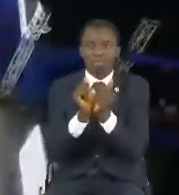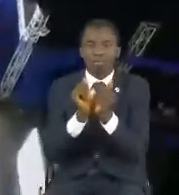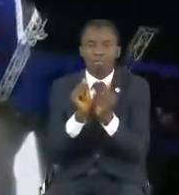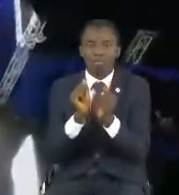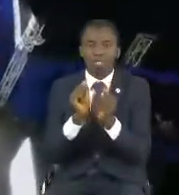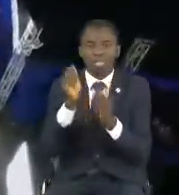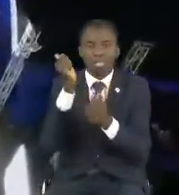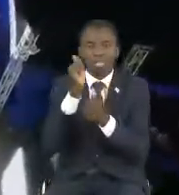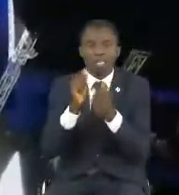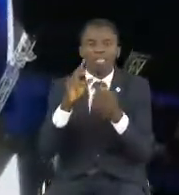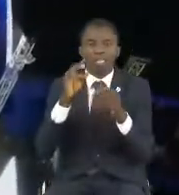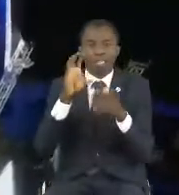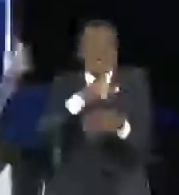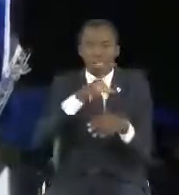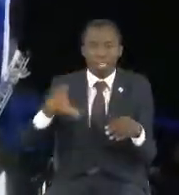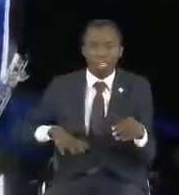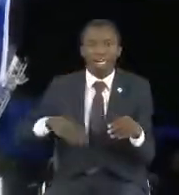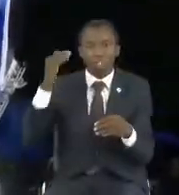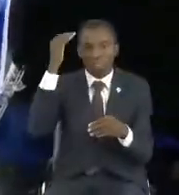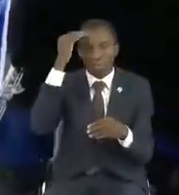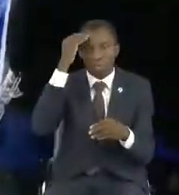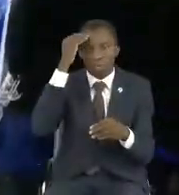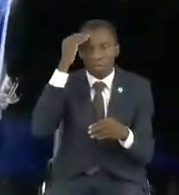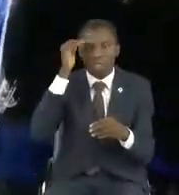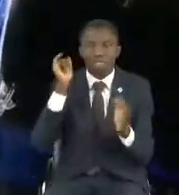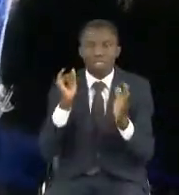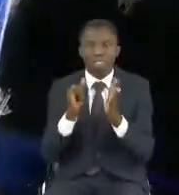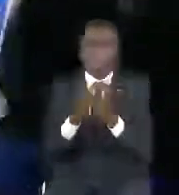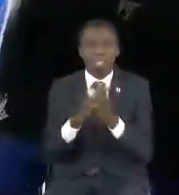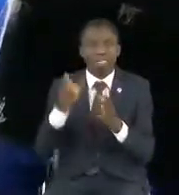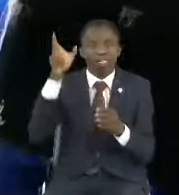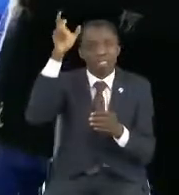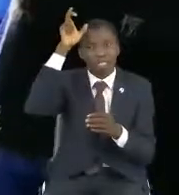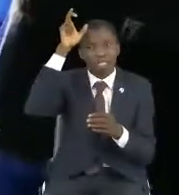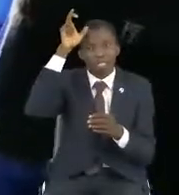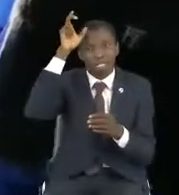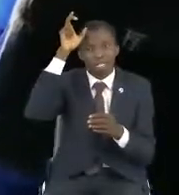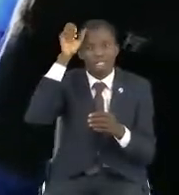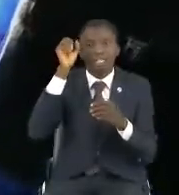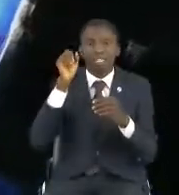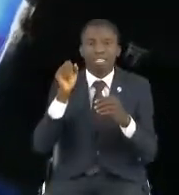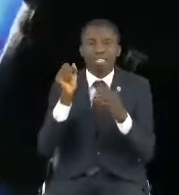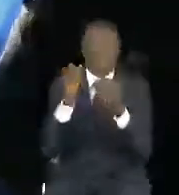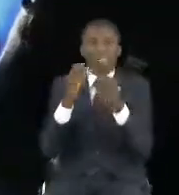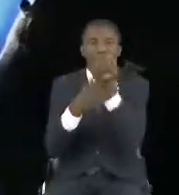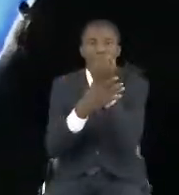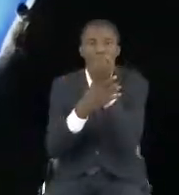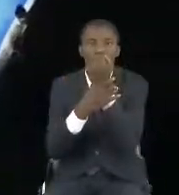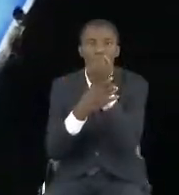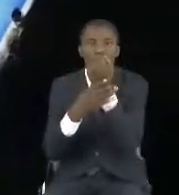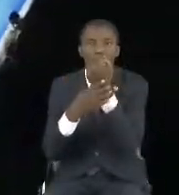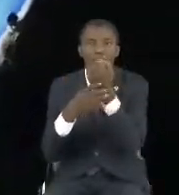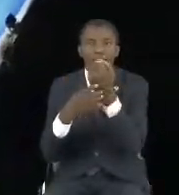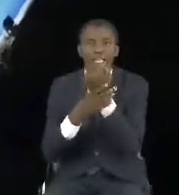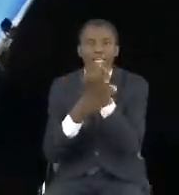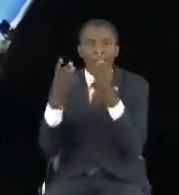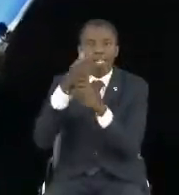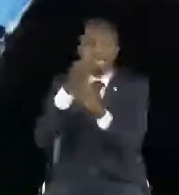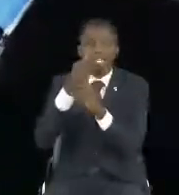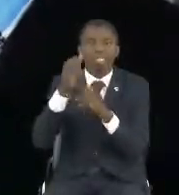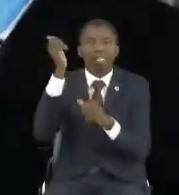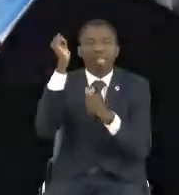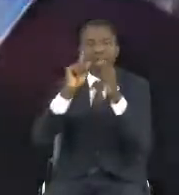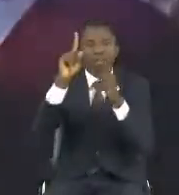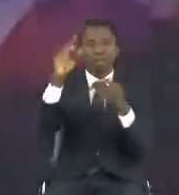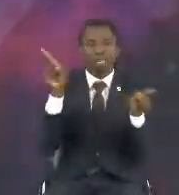Christ knew that Satan held everyone like a